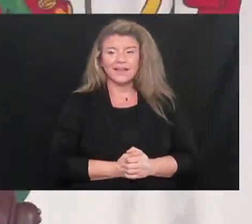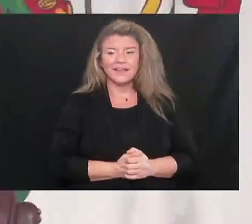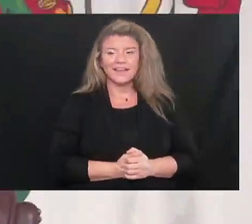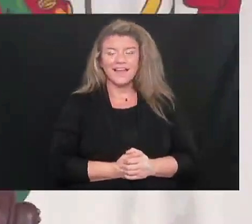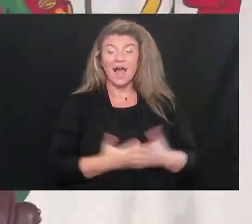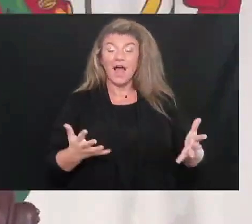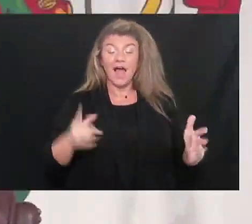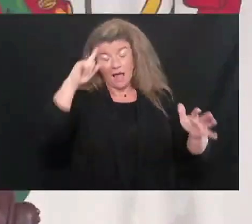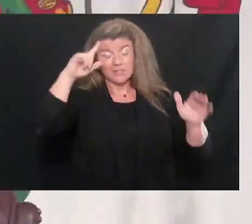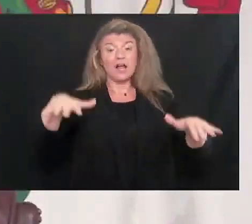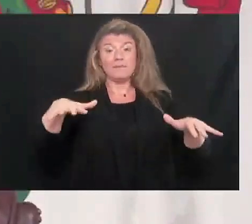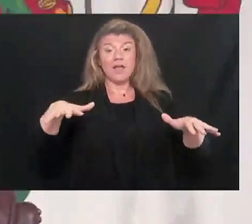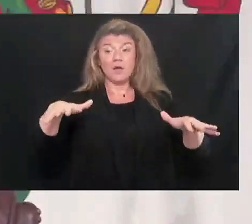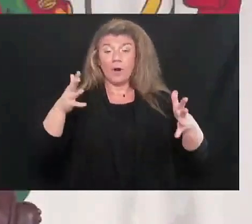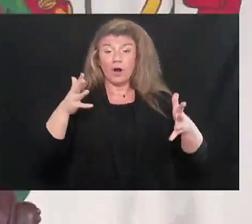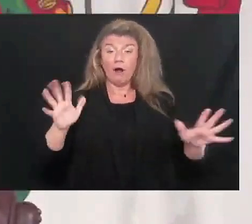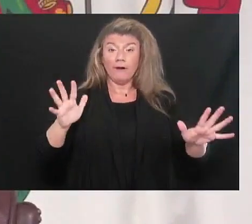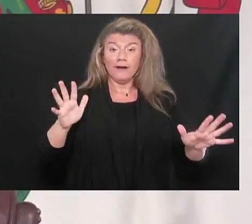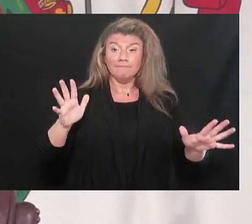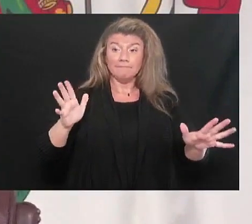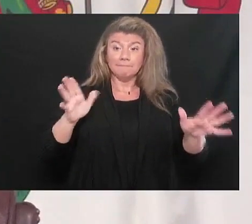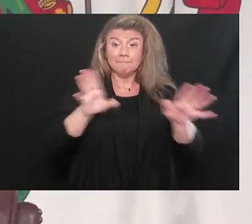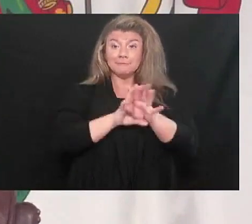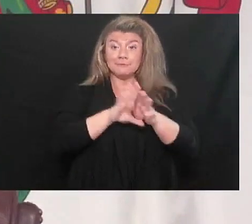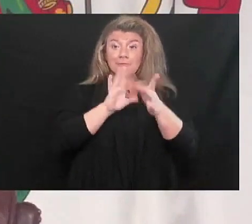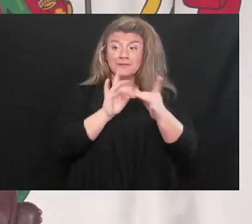it kind of shocked me that we're coming right back to me.